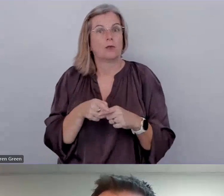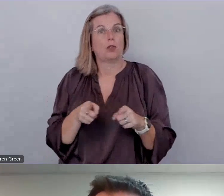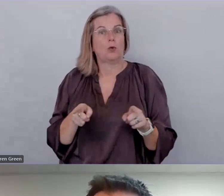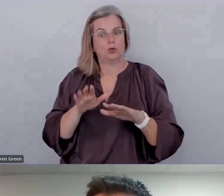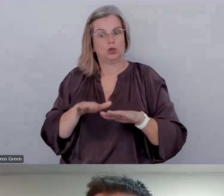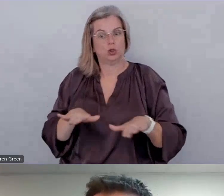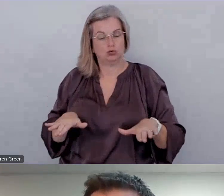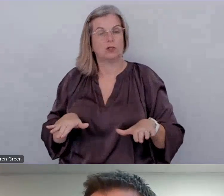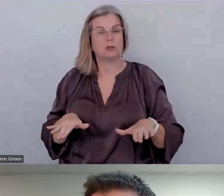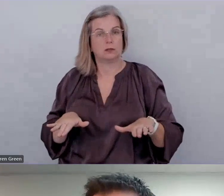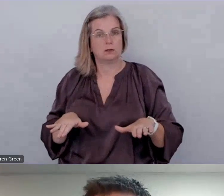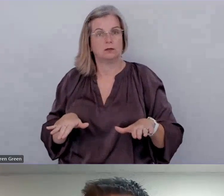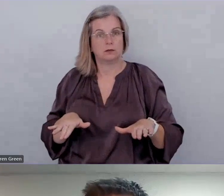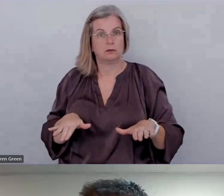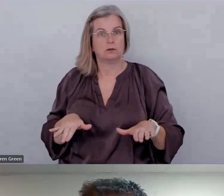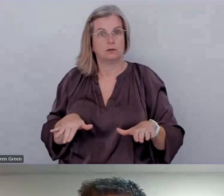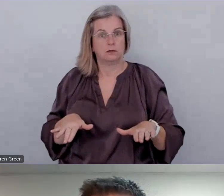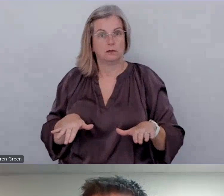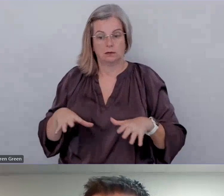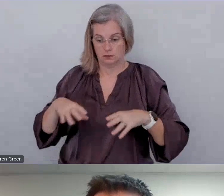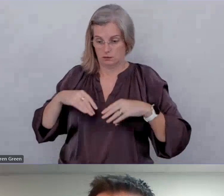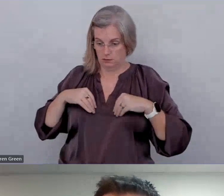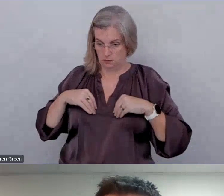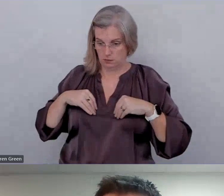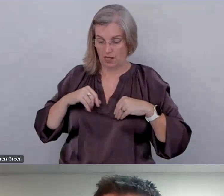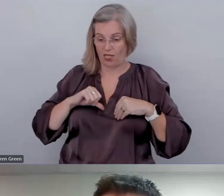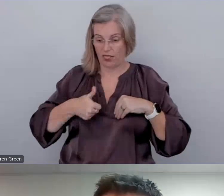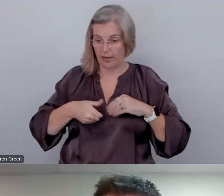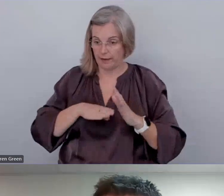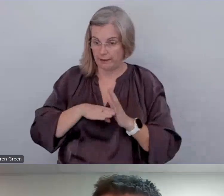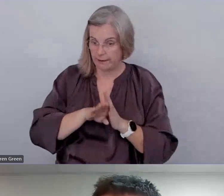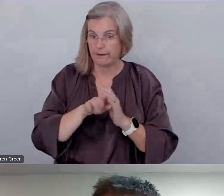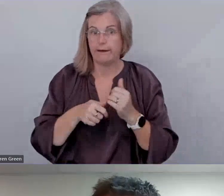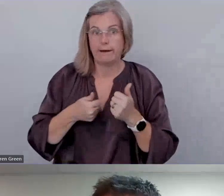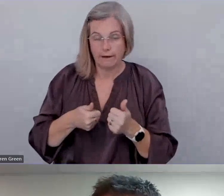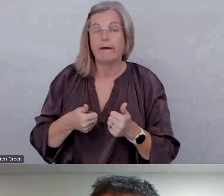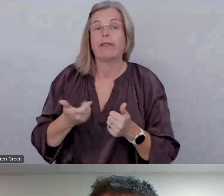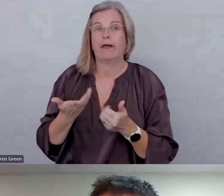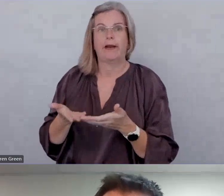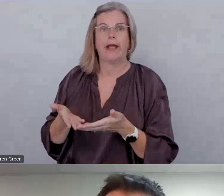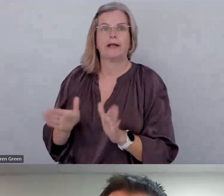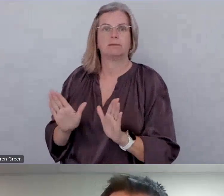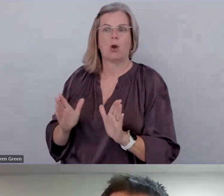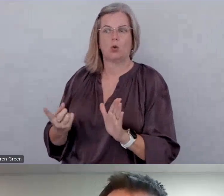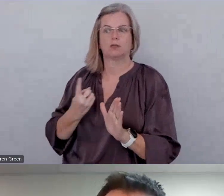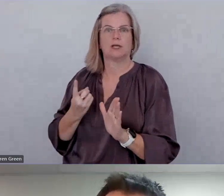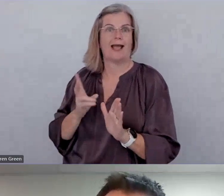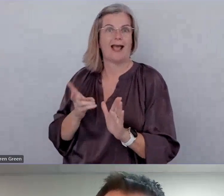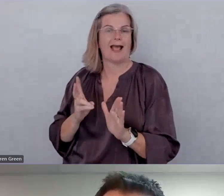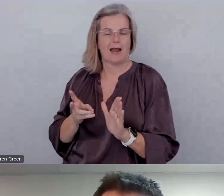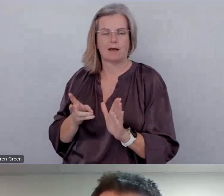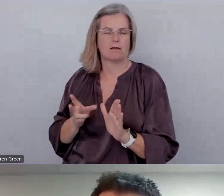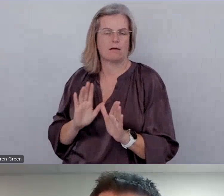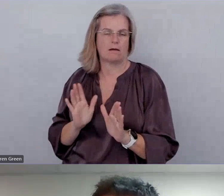be exposed again aren't protected. It's about the journey that those cohorts have to take to get there. Infection is